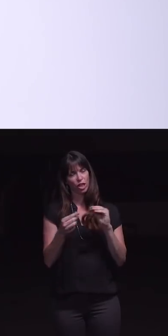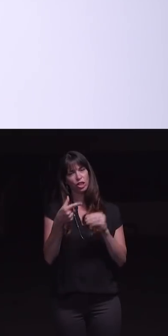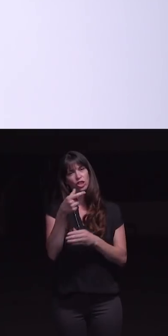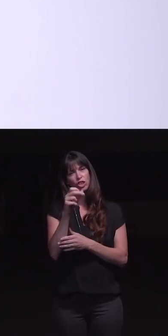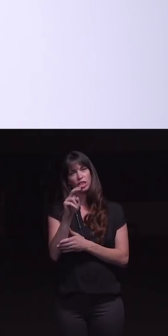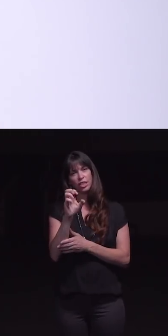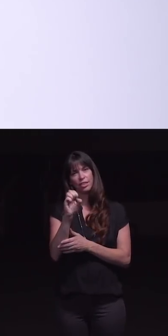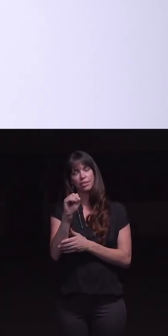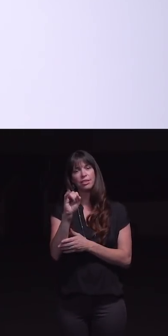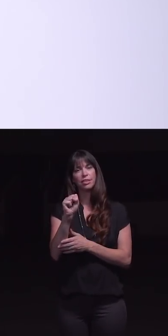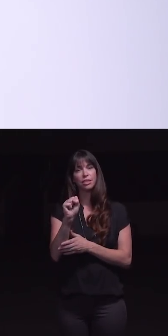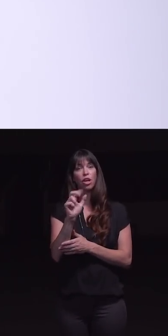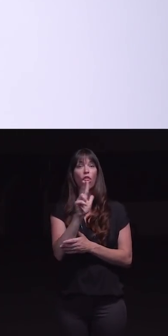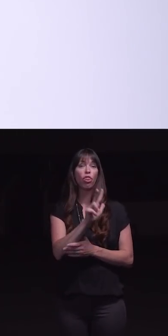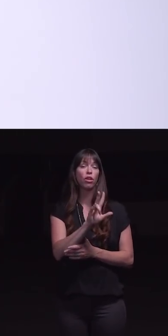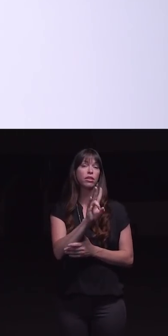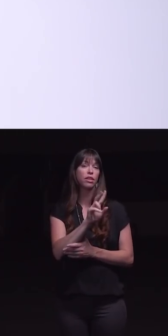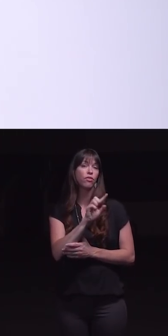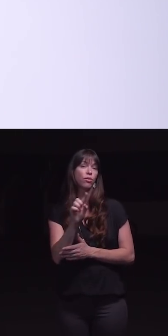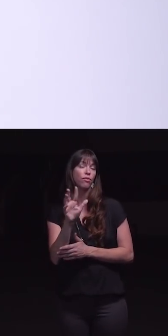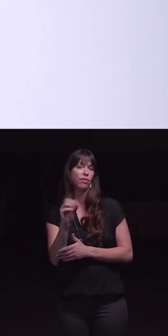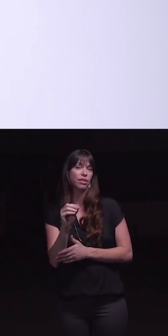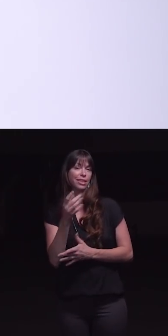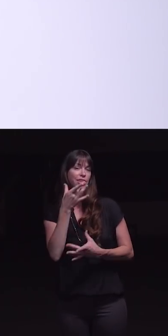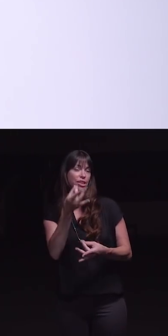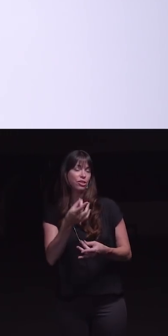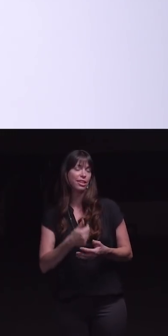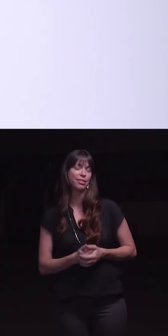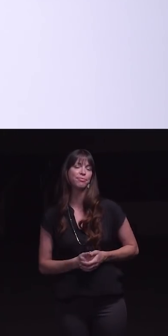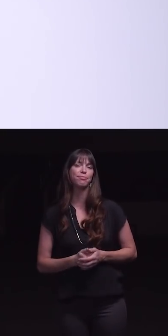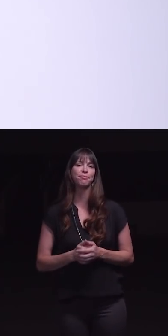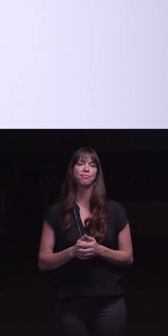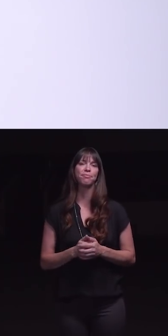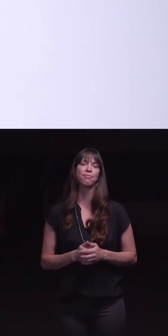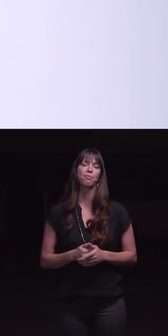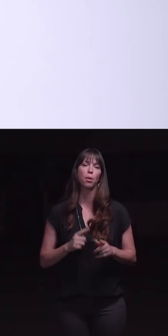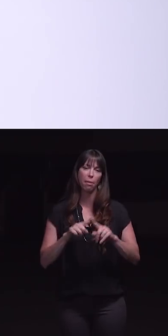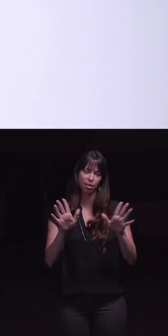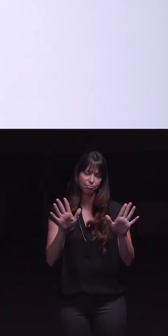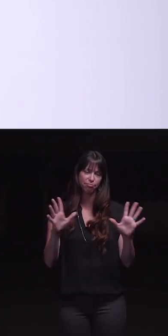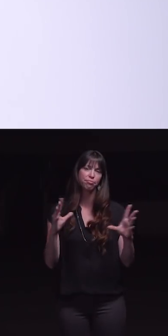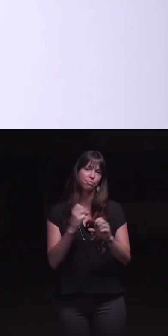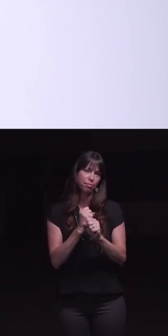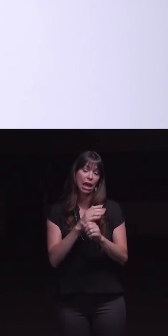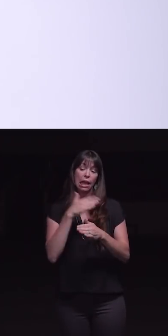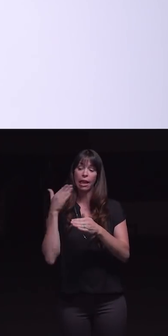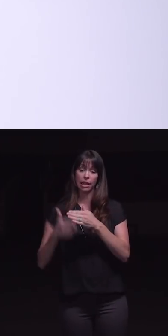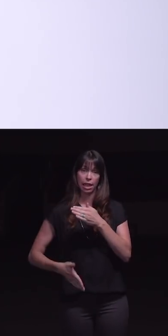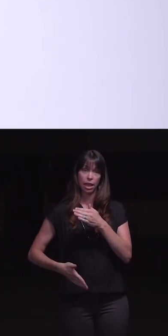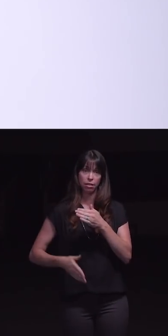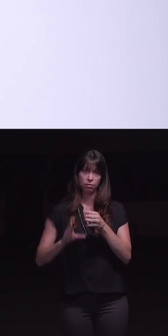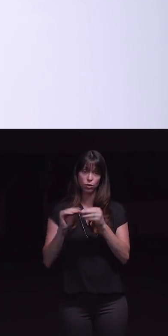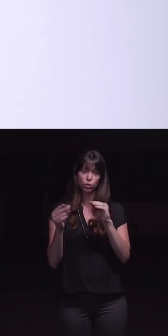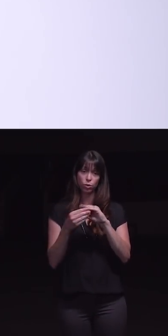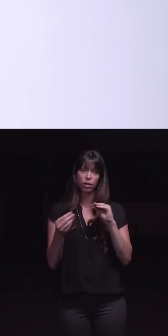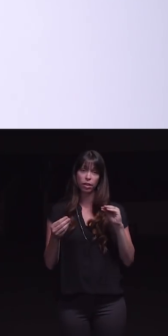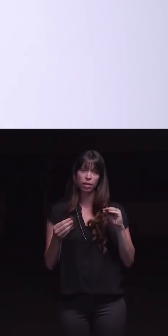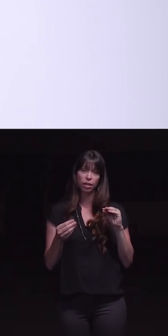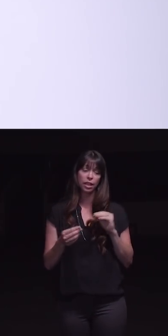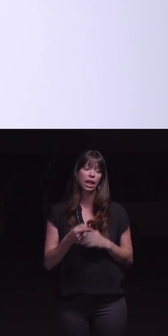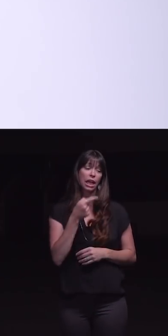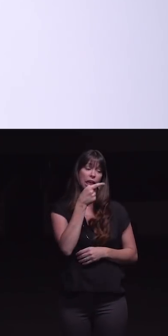Genesis 37 through 50. It's really interesting. But here's the bottom line. At the end of the